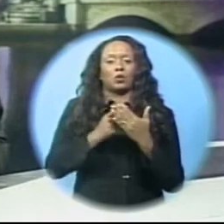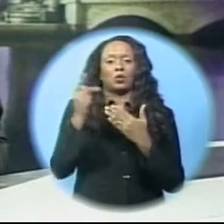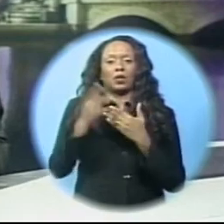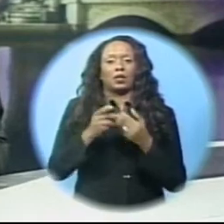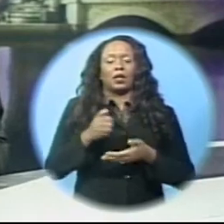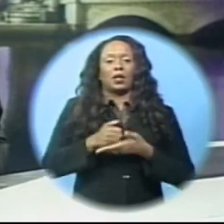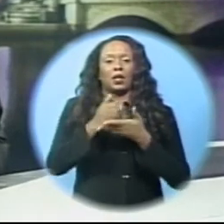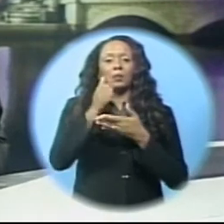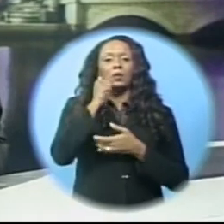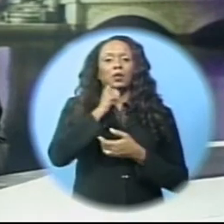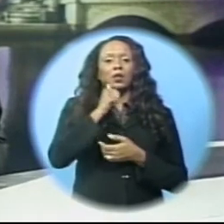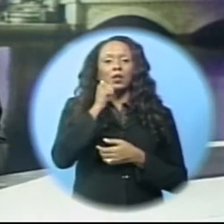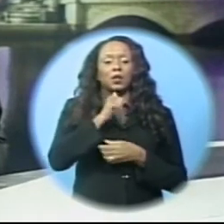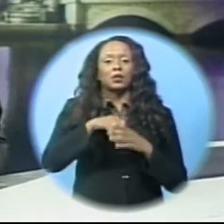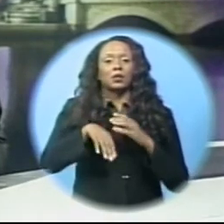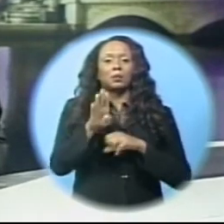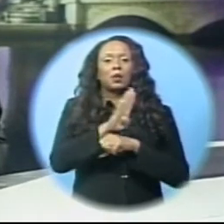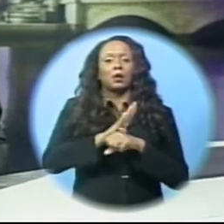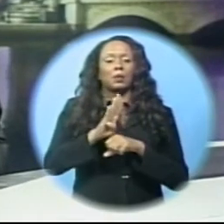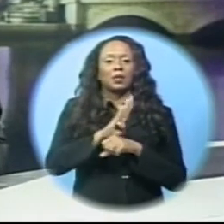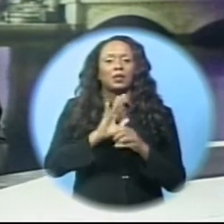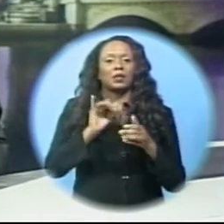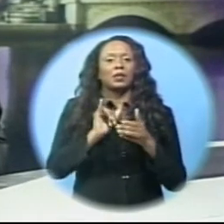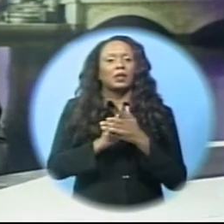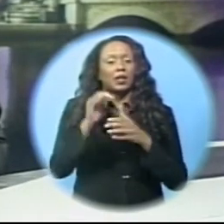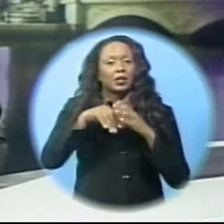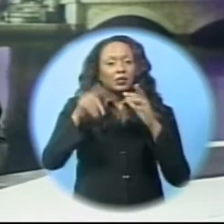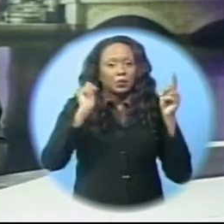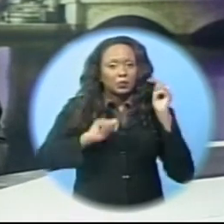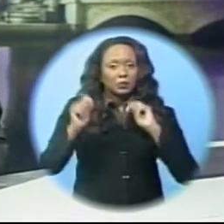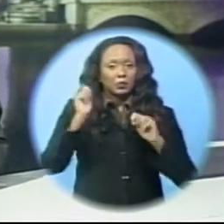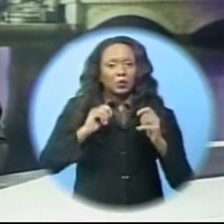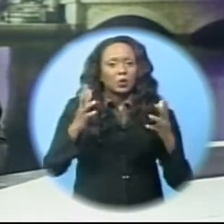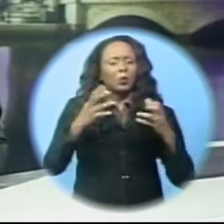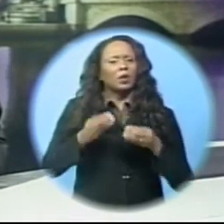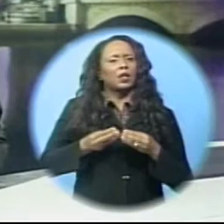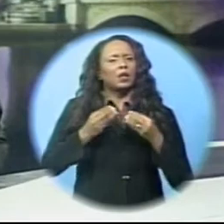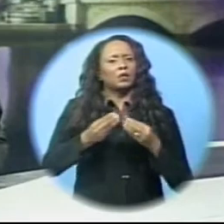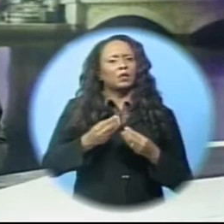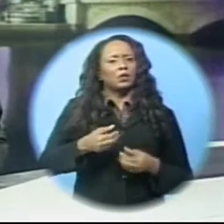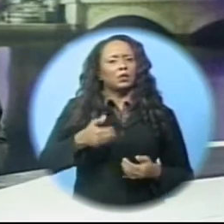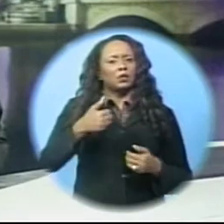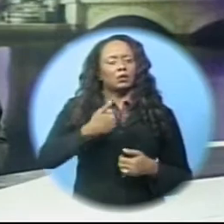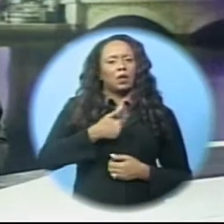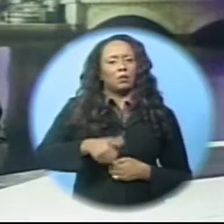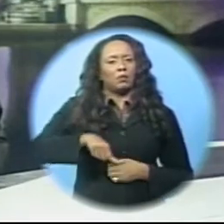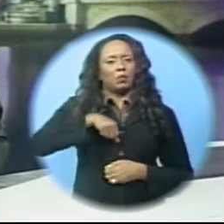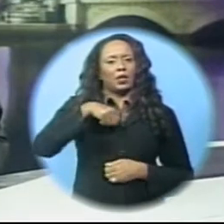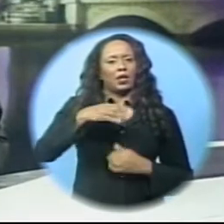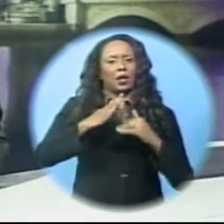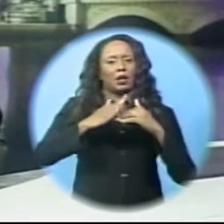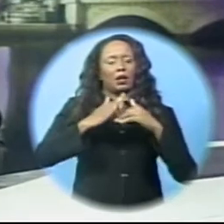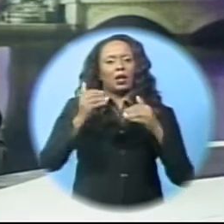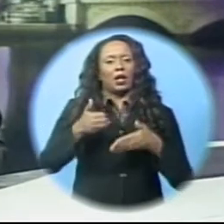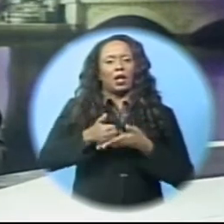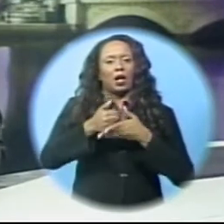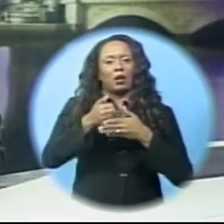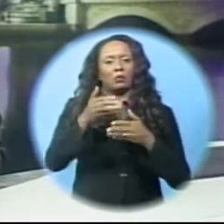Chairperson LaSalle Daisy says her foundation will help girls develop self-esteem and assist them in career building, among other